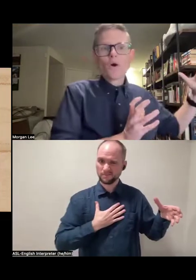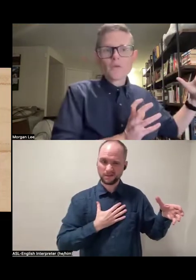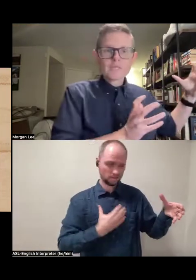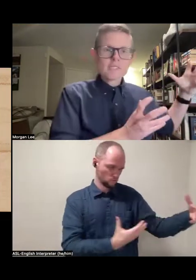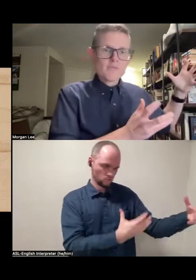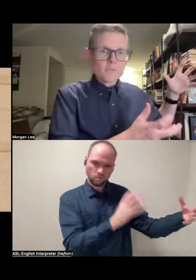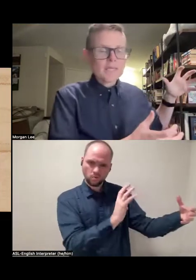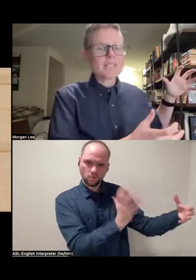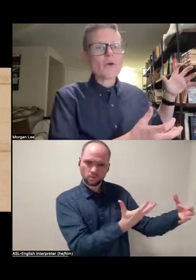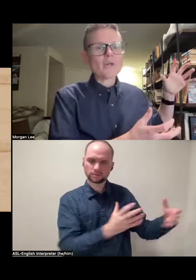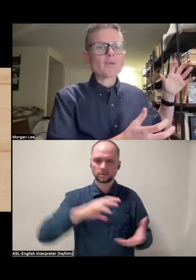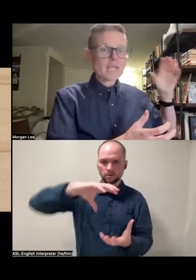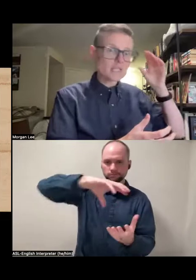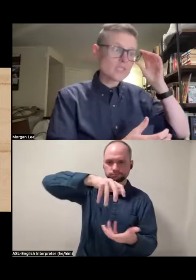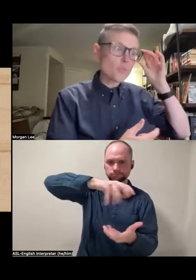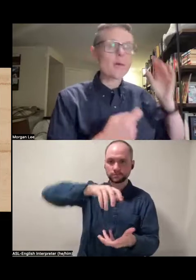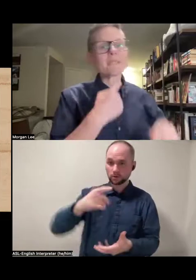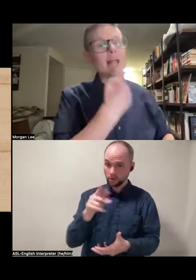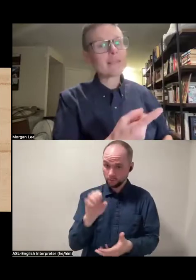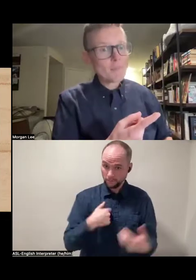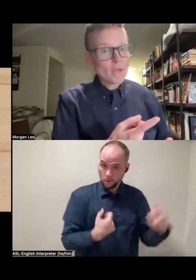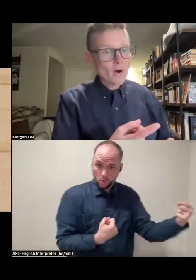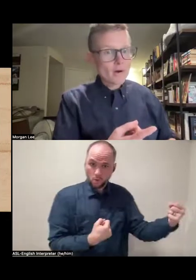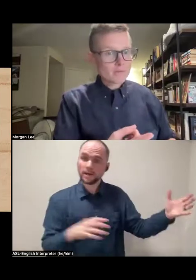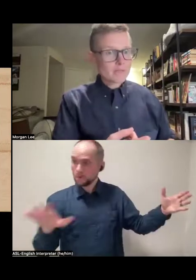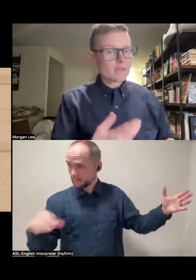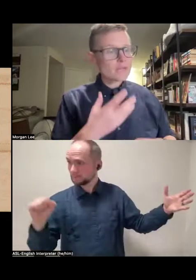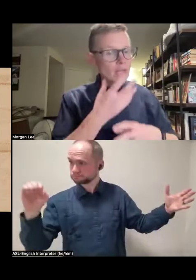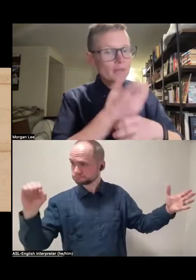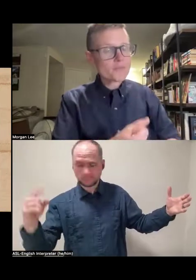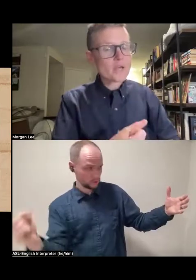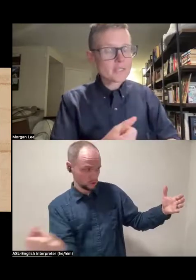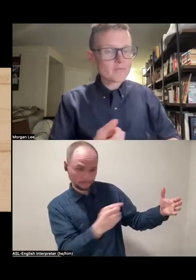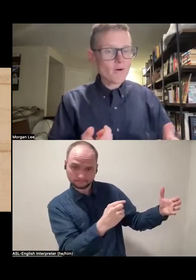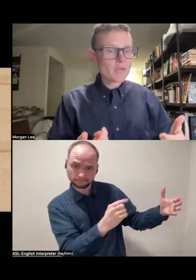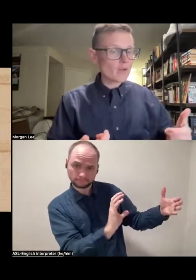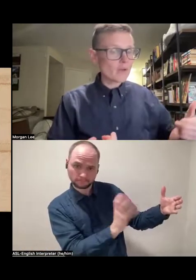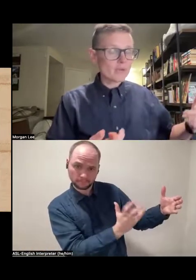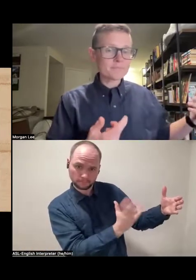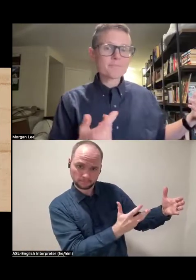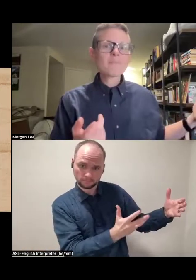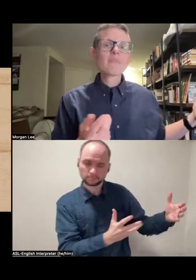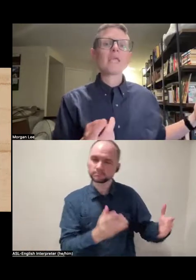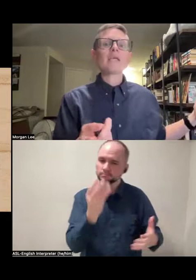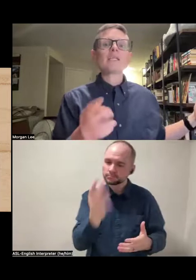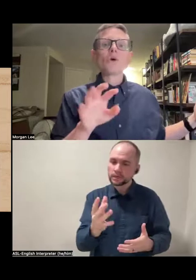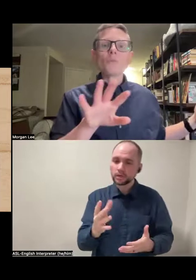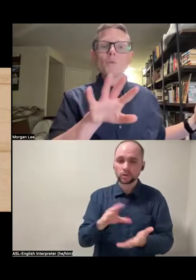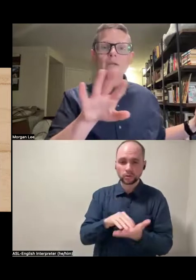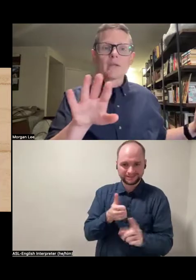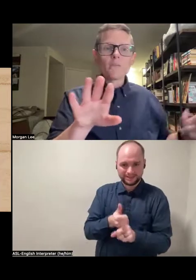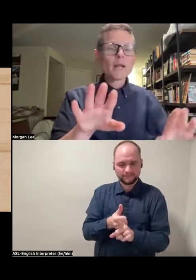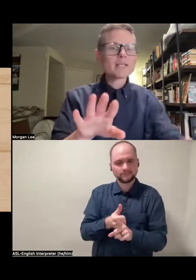see where all of these different places are in relation to where I'm telling them we are. There's a lot of trust involved in learning.